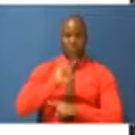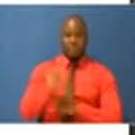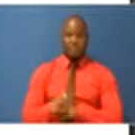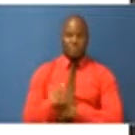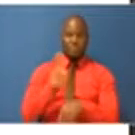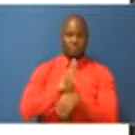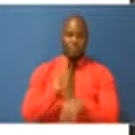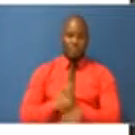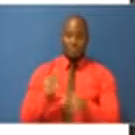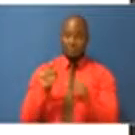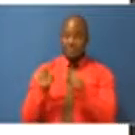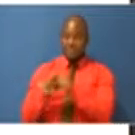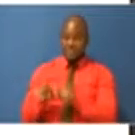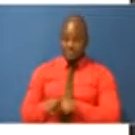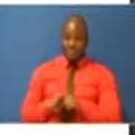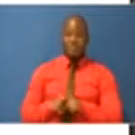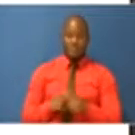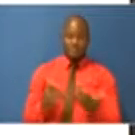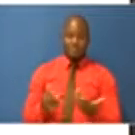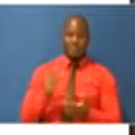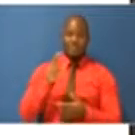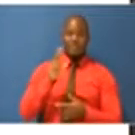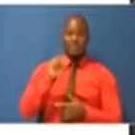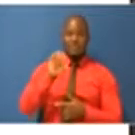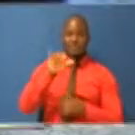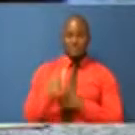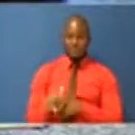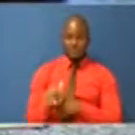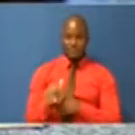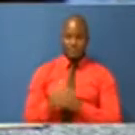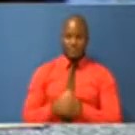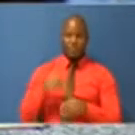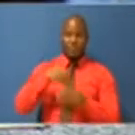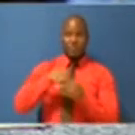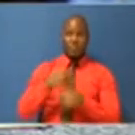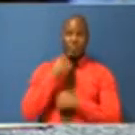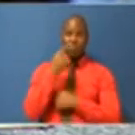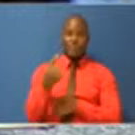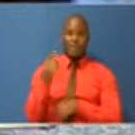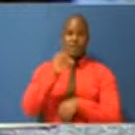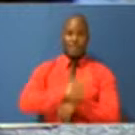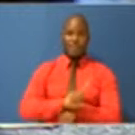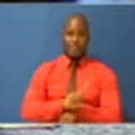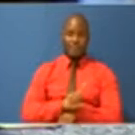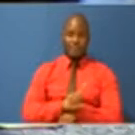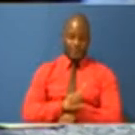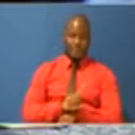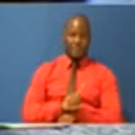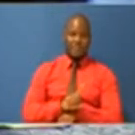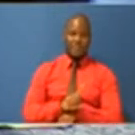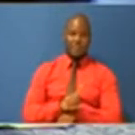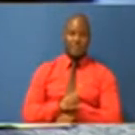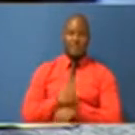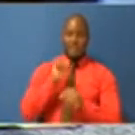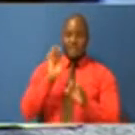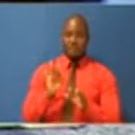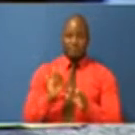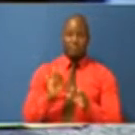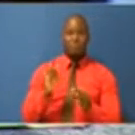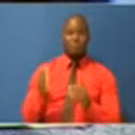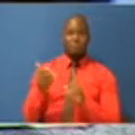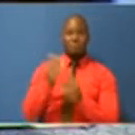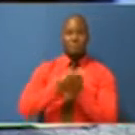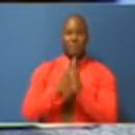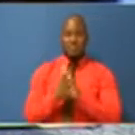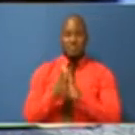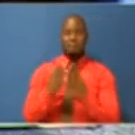will apply to you miss nancy modime within a hundred days in case you're elected what will you